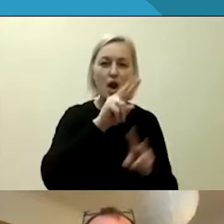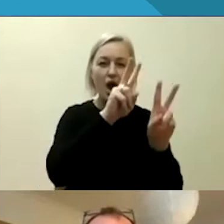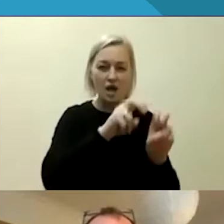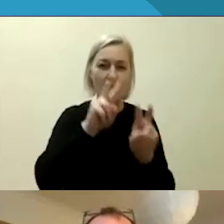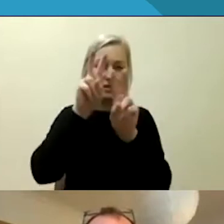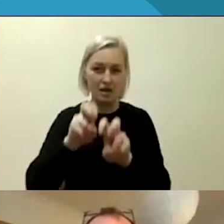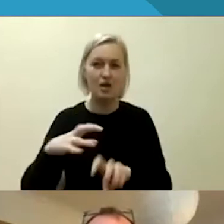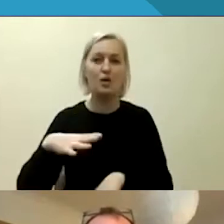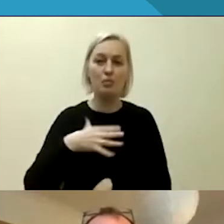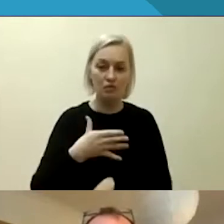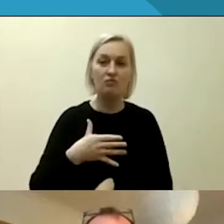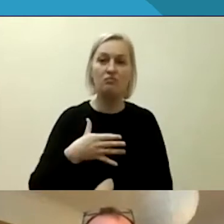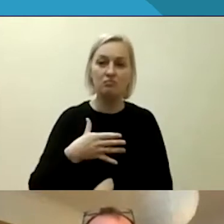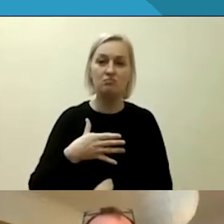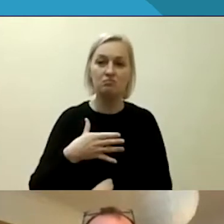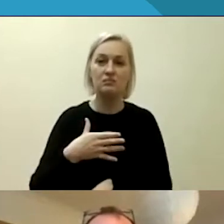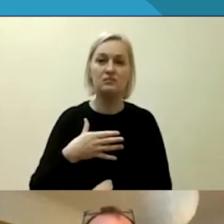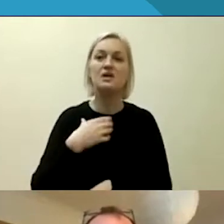public figures to